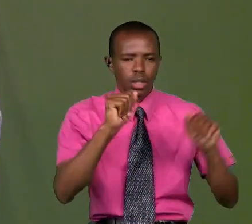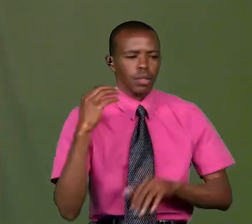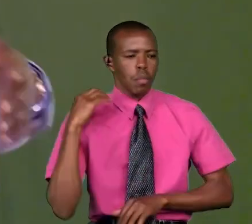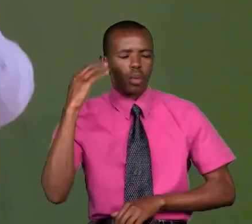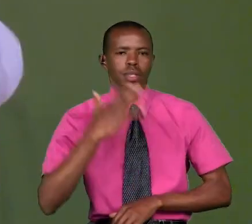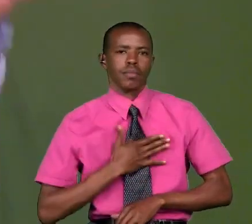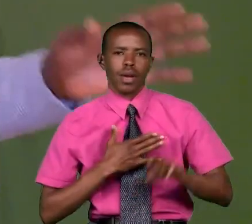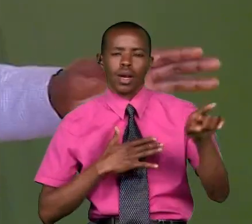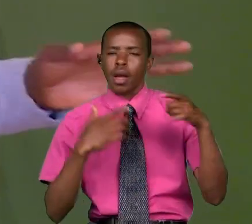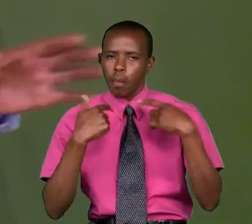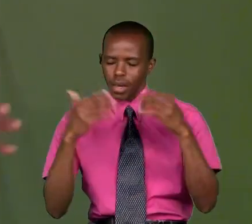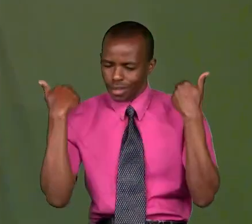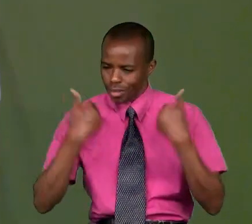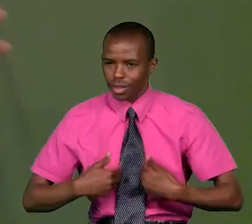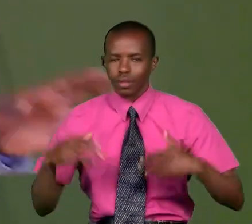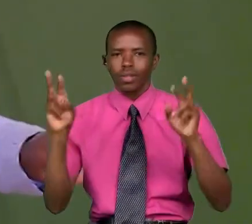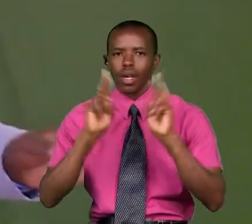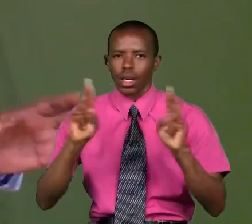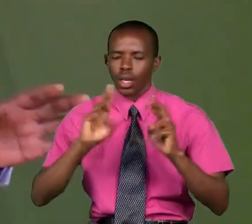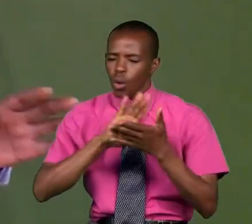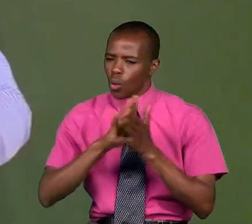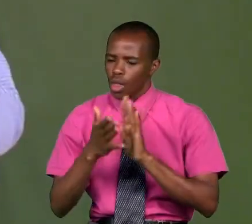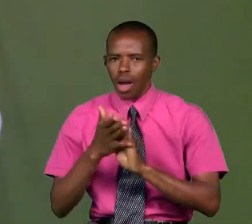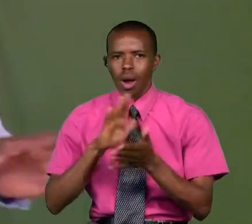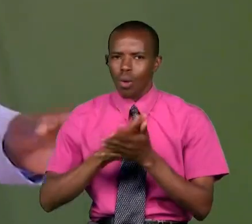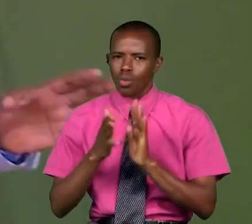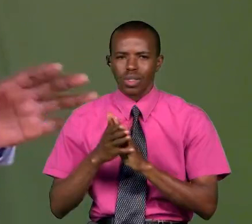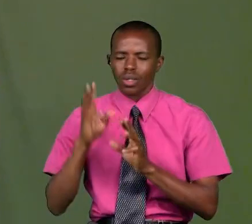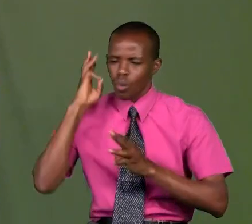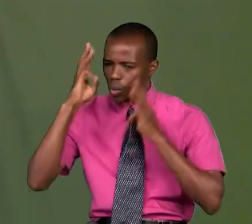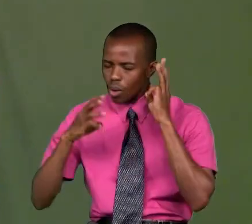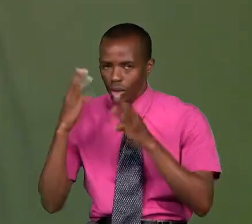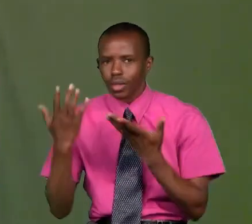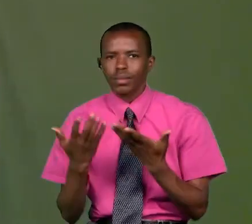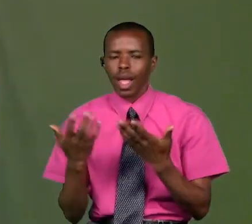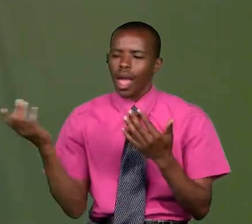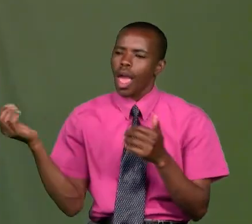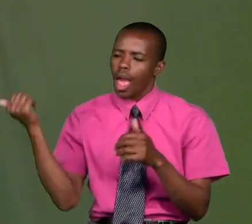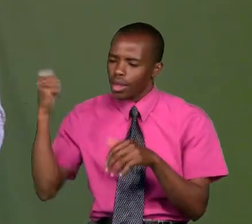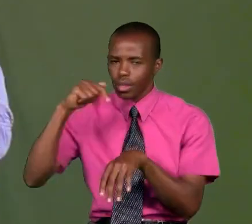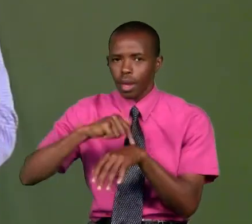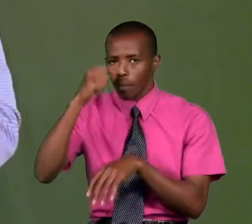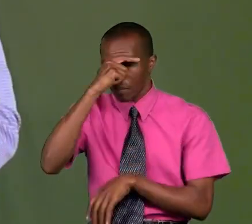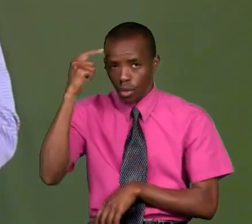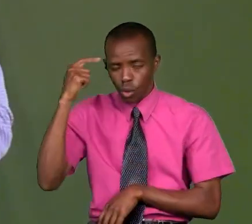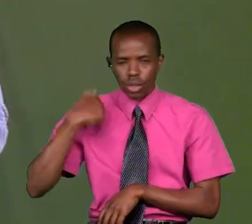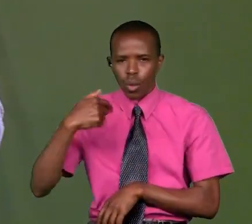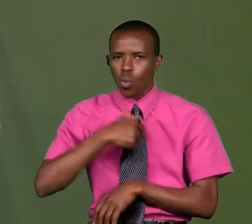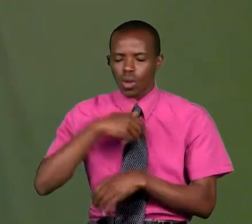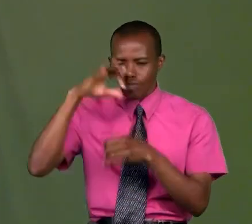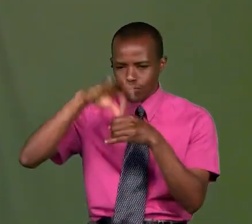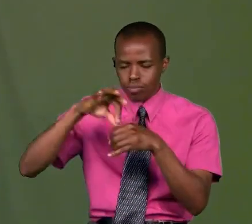wangu. Lakini mimi niko ready. Without condition, any moment, kwa sababu